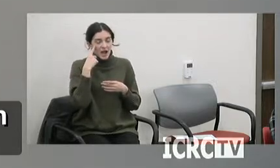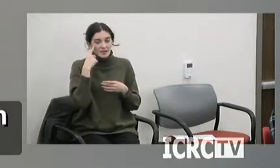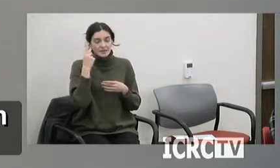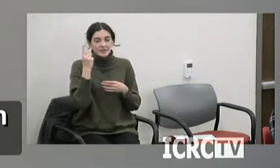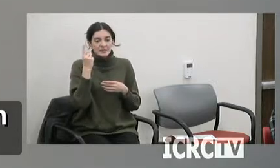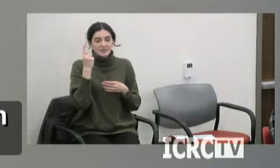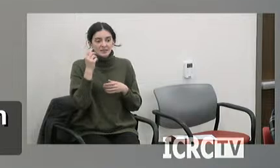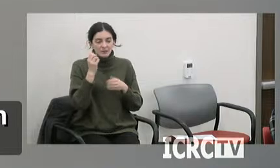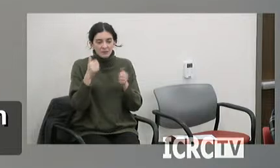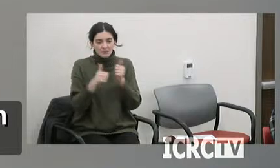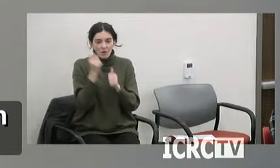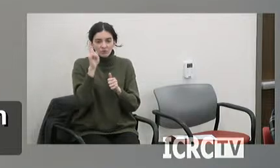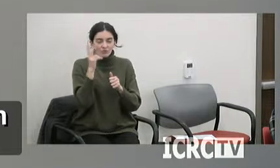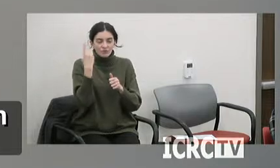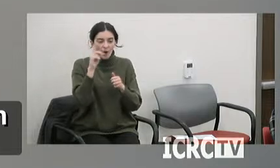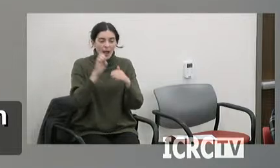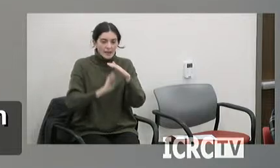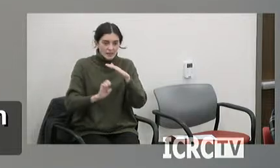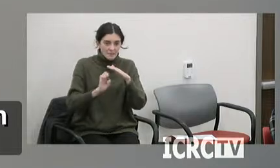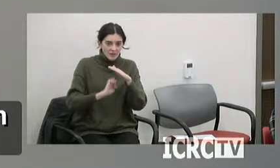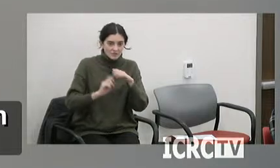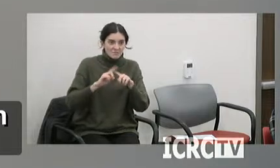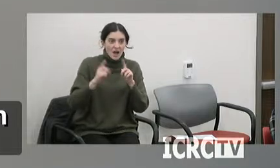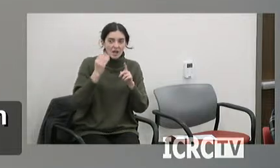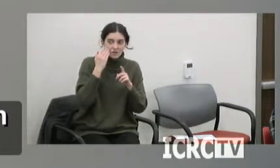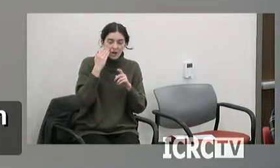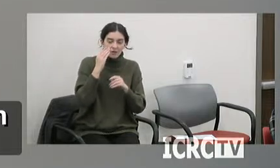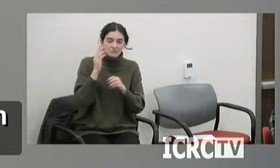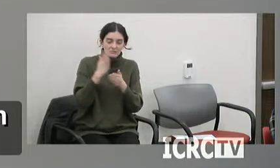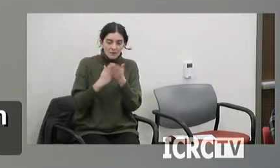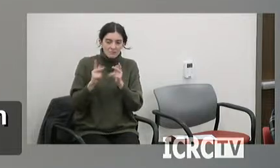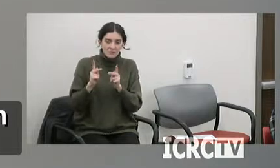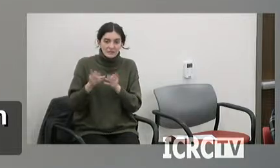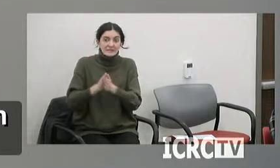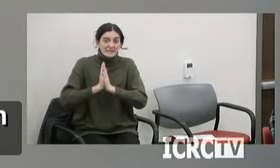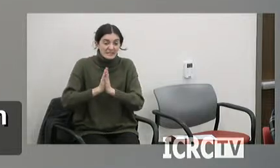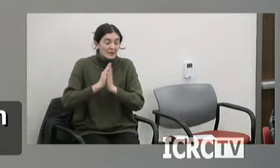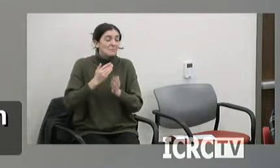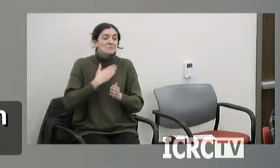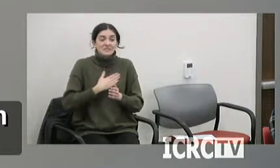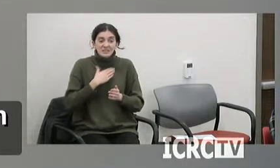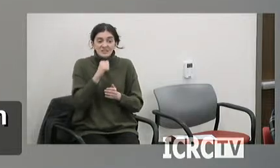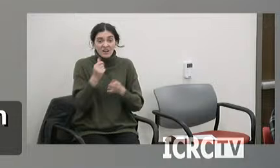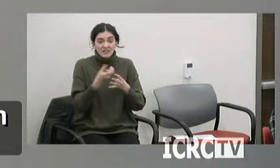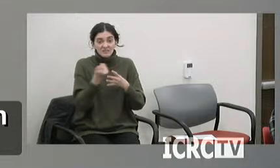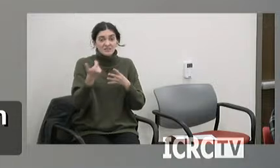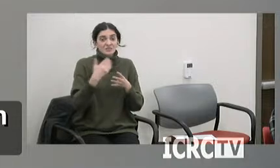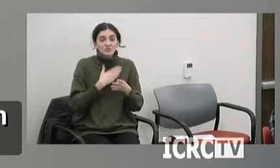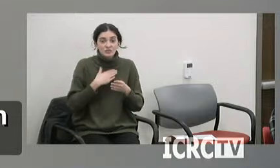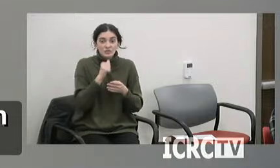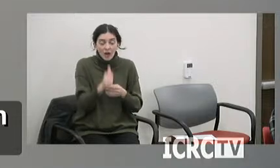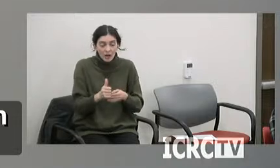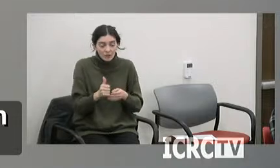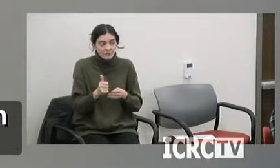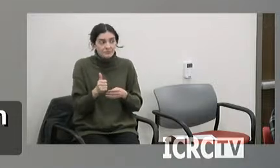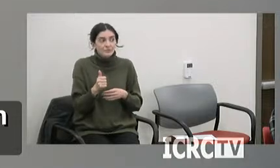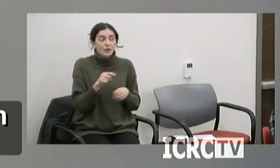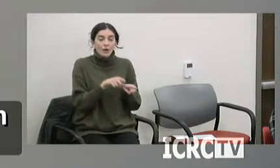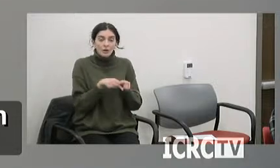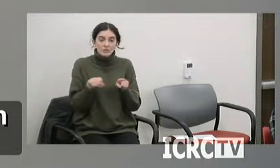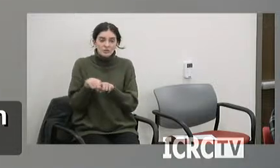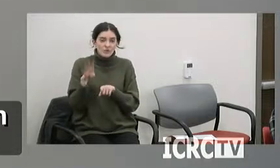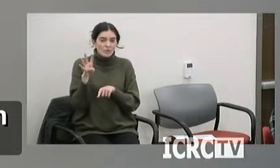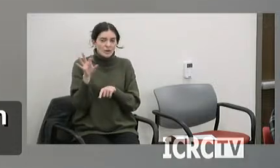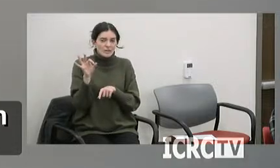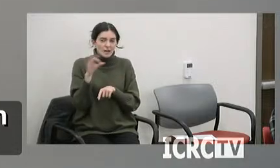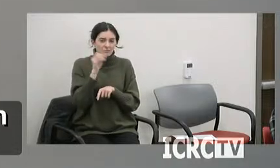survey. But I hope I'm not wrong, but I'll have to find it later. We did get a 49% discount, I